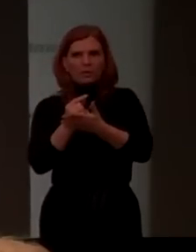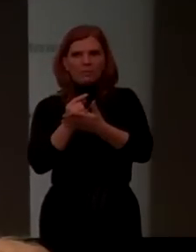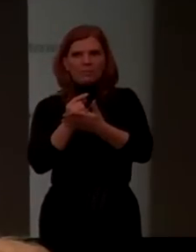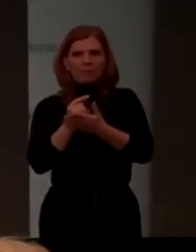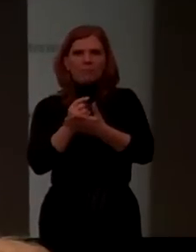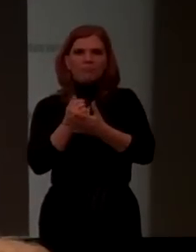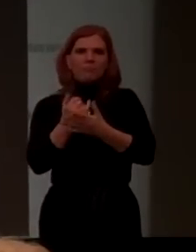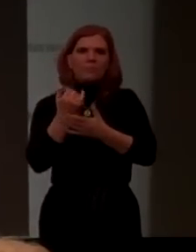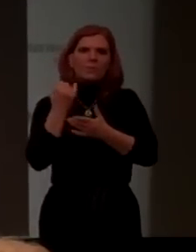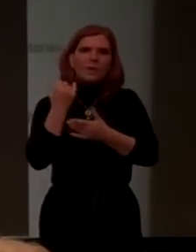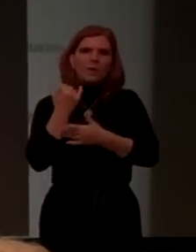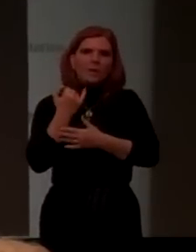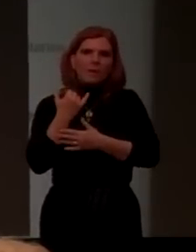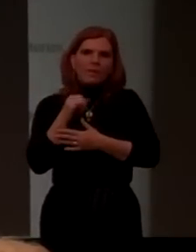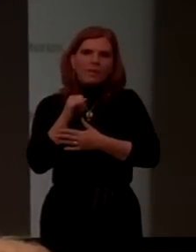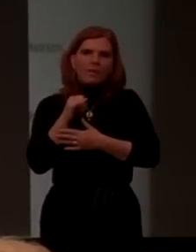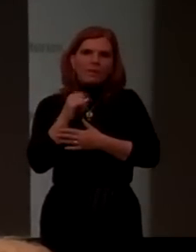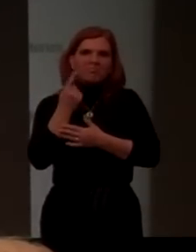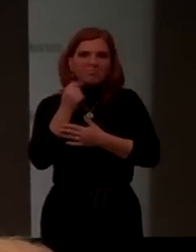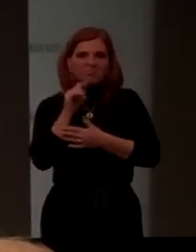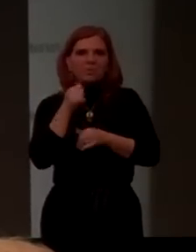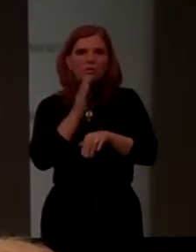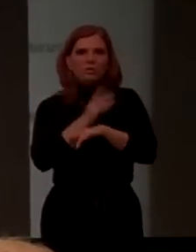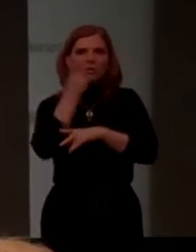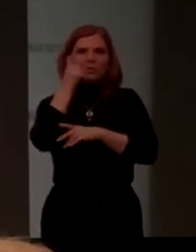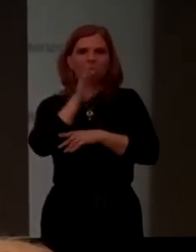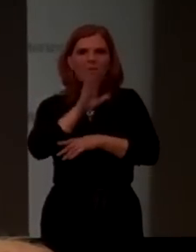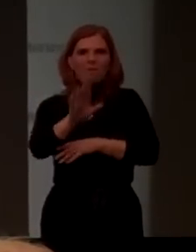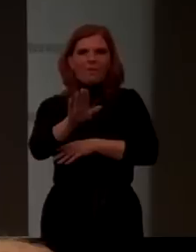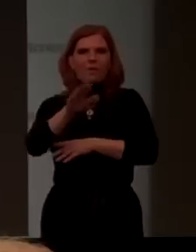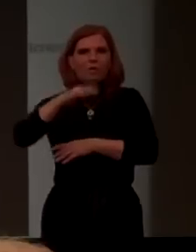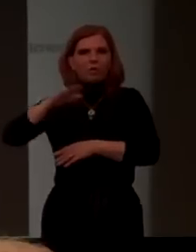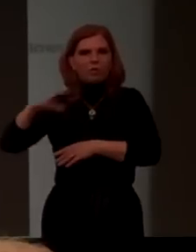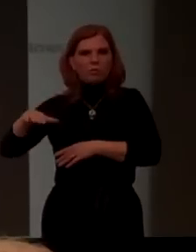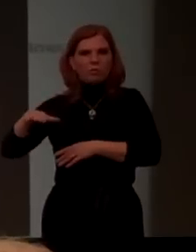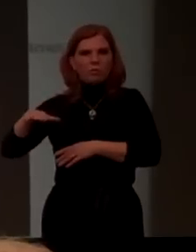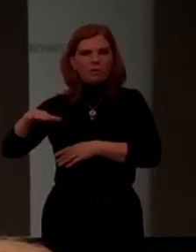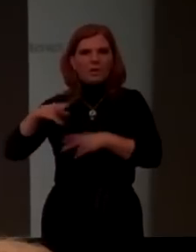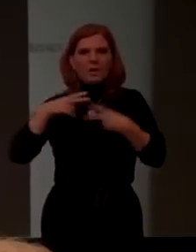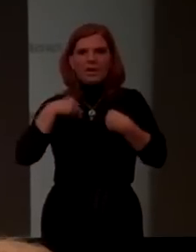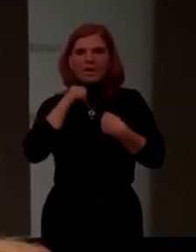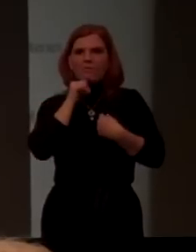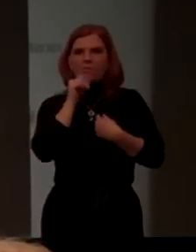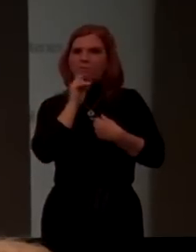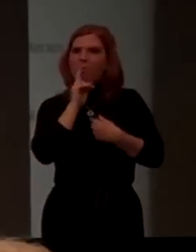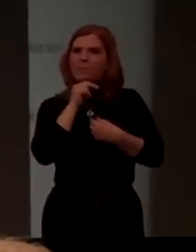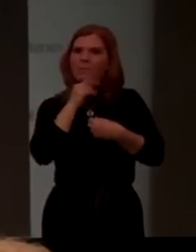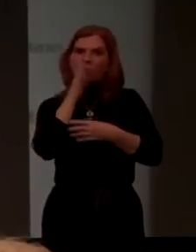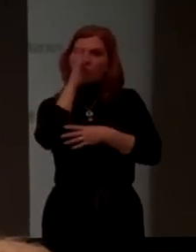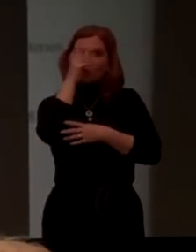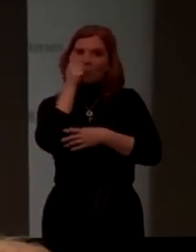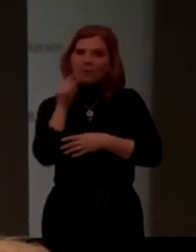that the jobs for their children haven't been created yet.